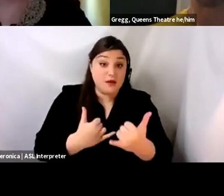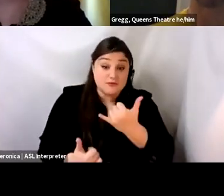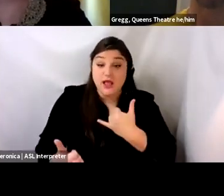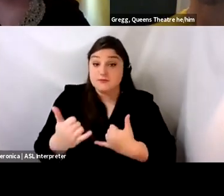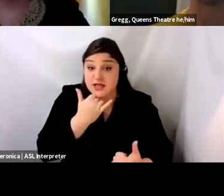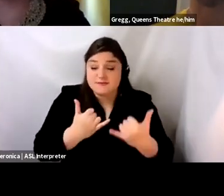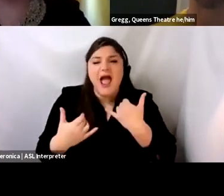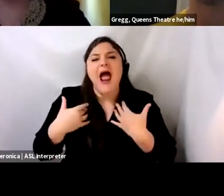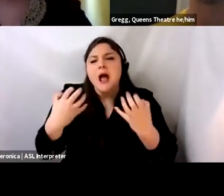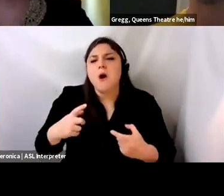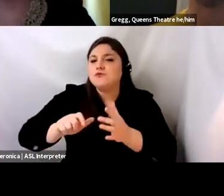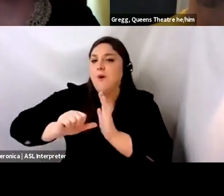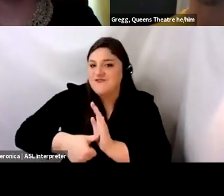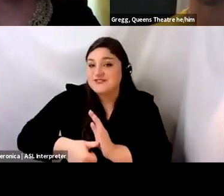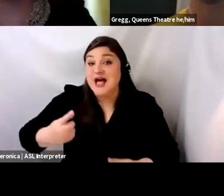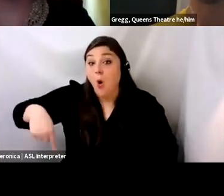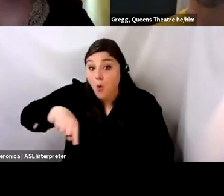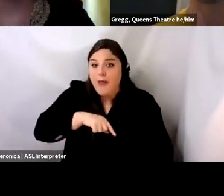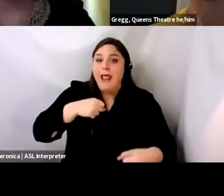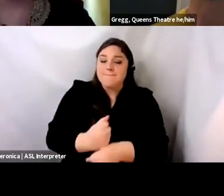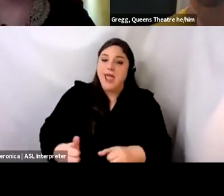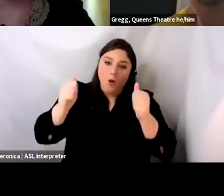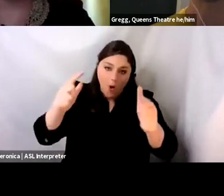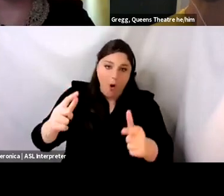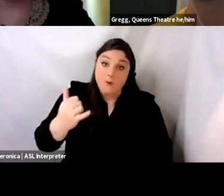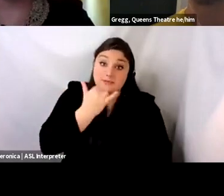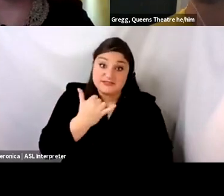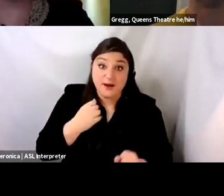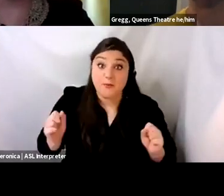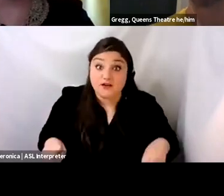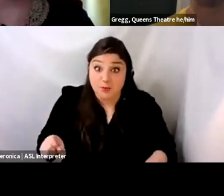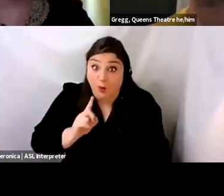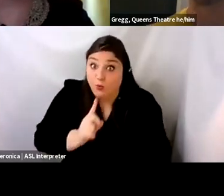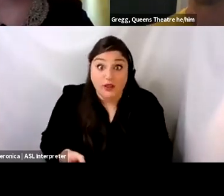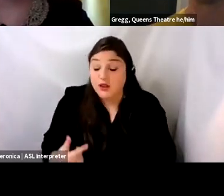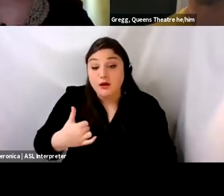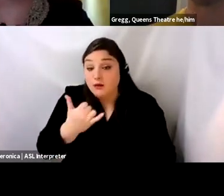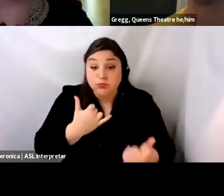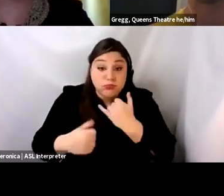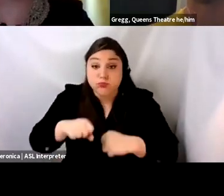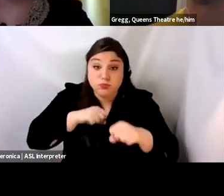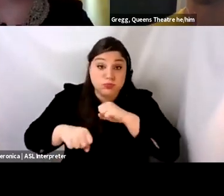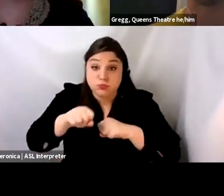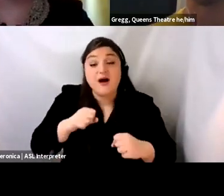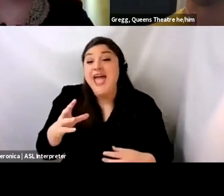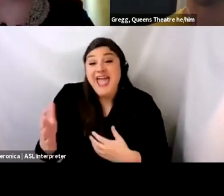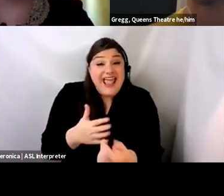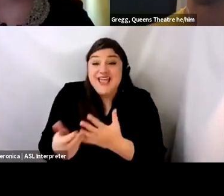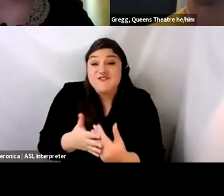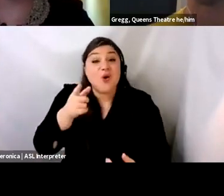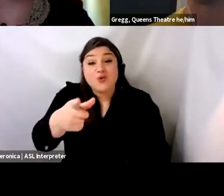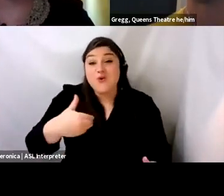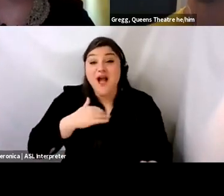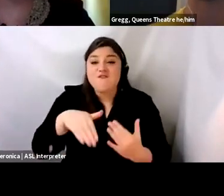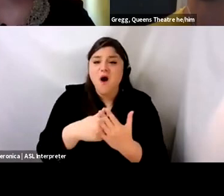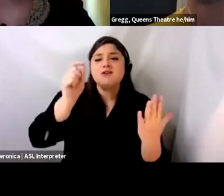every mistake in the book, right? again, you can have, you can read, as what John said, you can have all the checklists, can attend all the webinars,